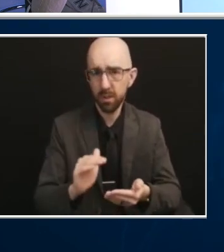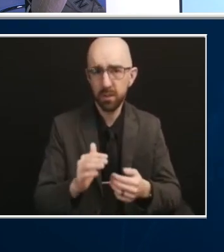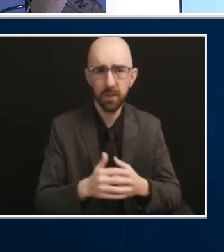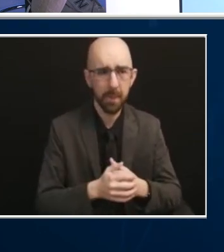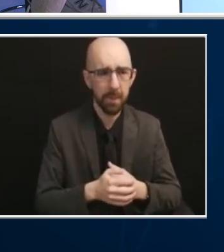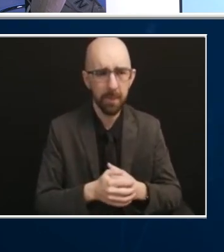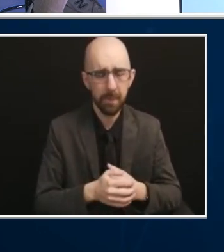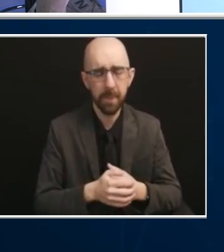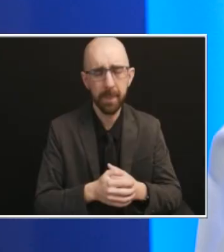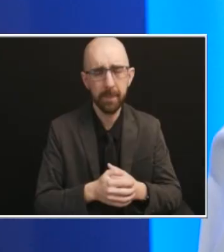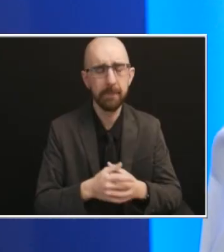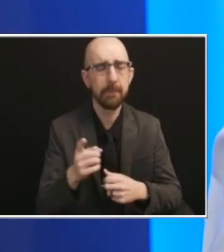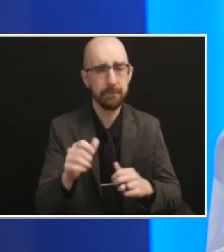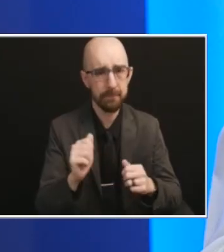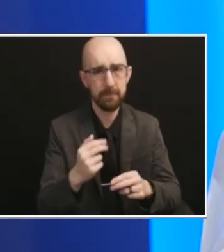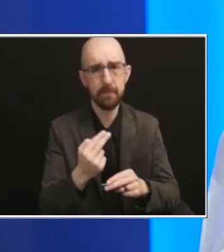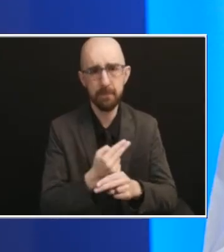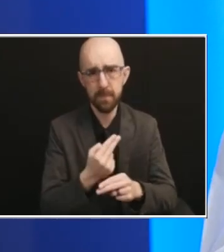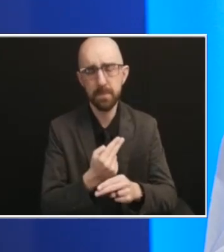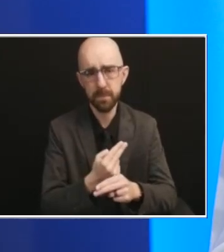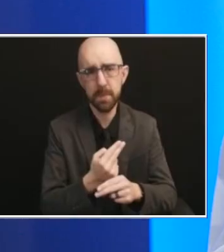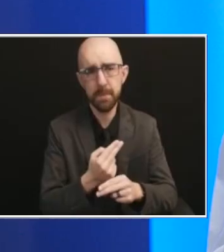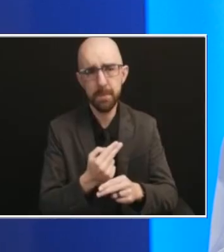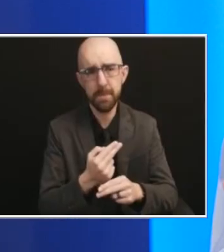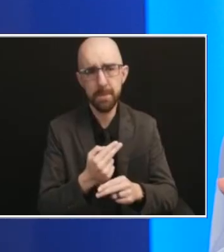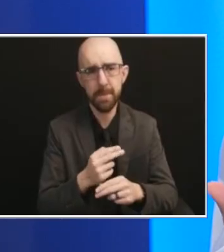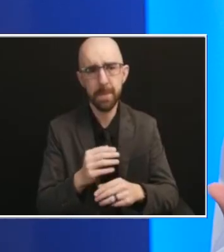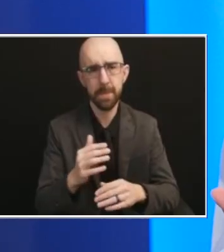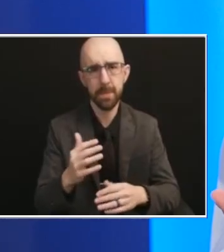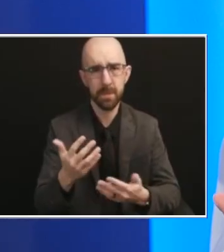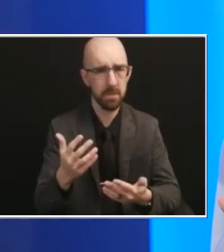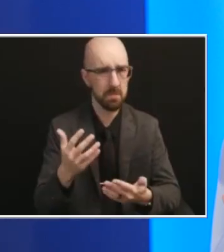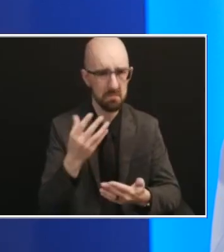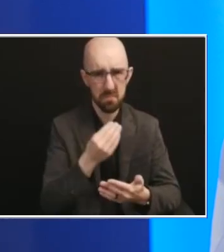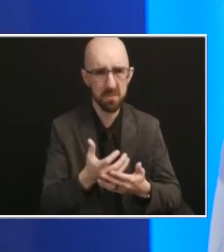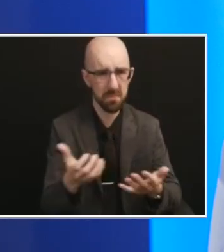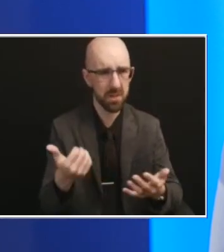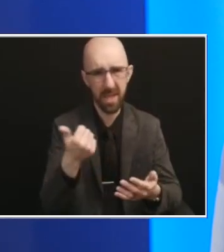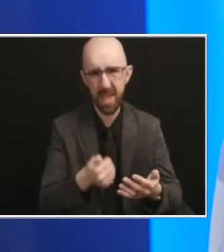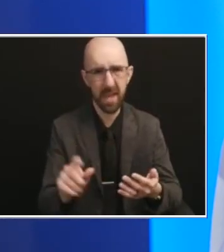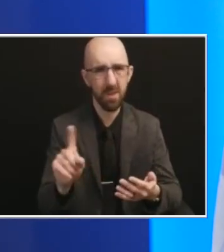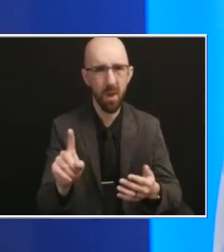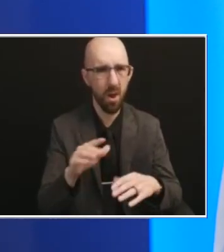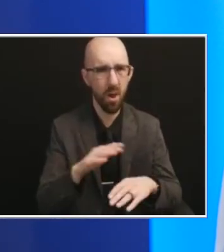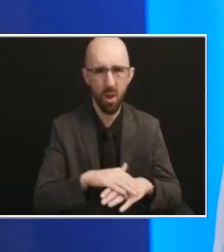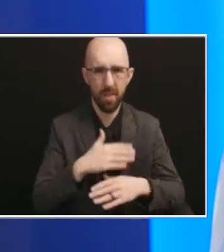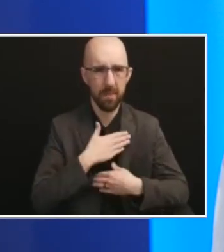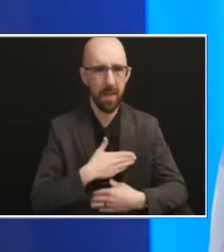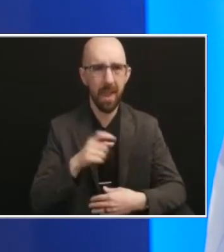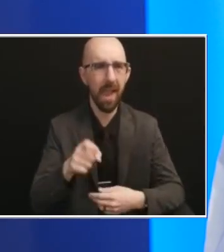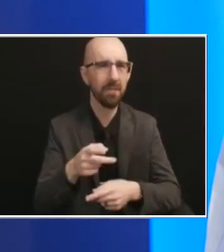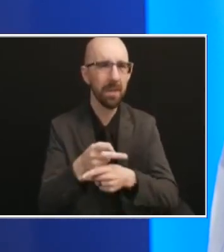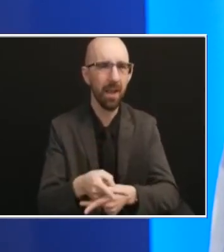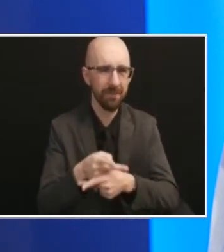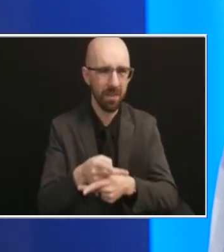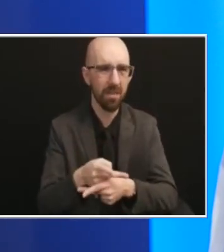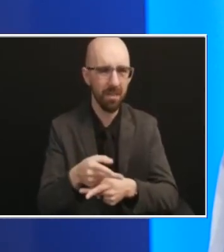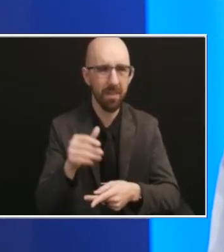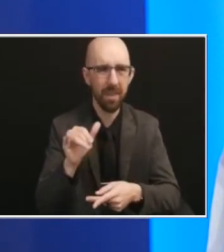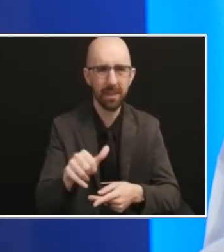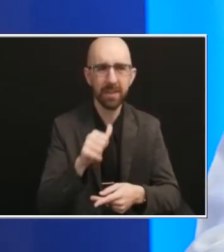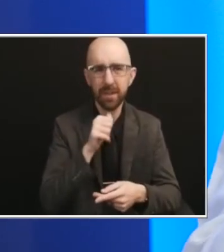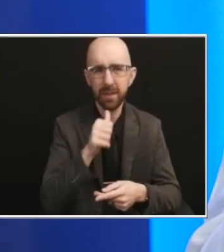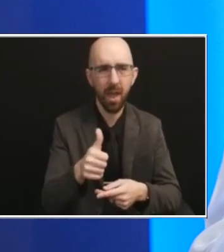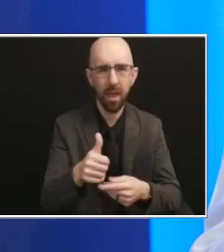So you can use it over the body pretty much anywhere. You just have to be careful that it's not gonna, if